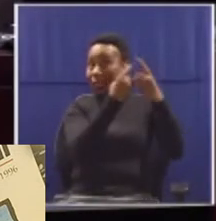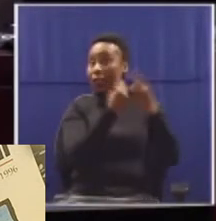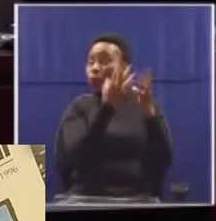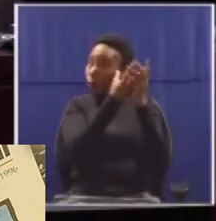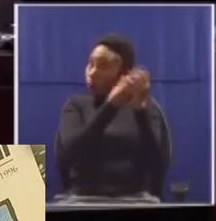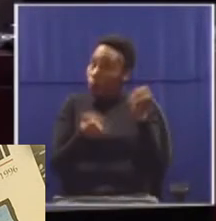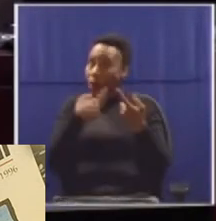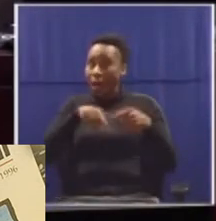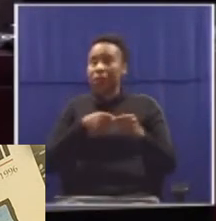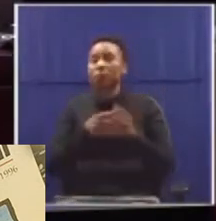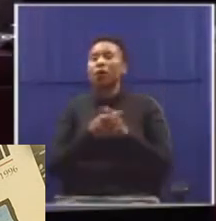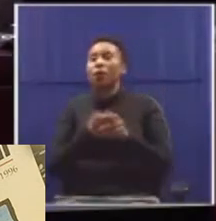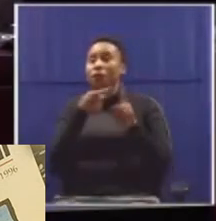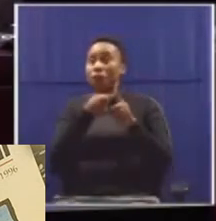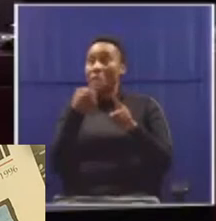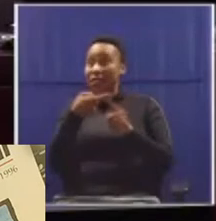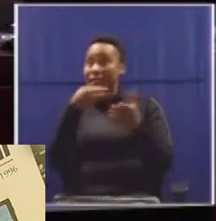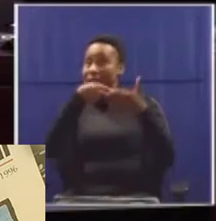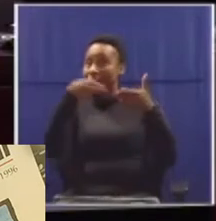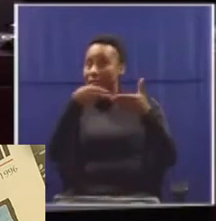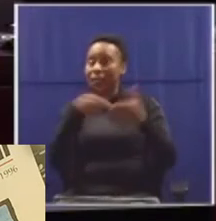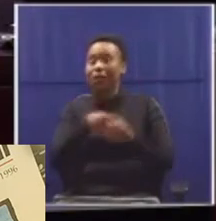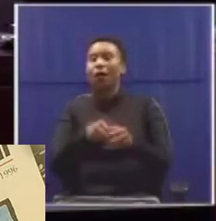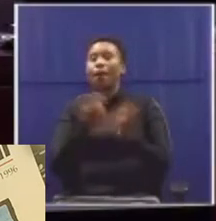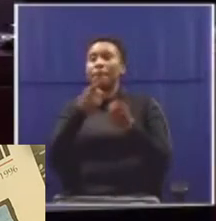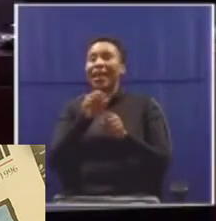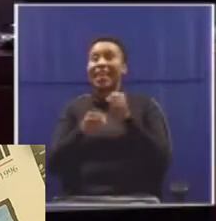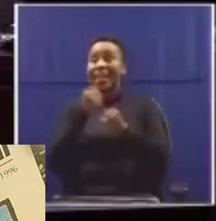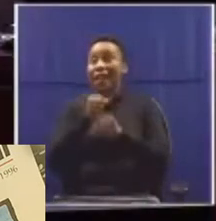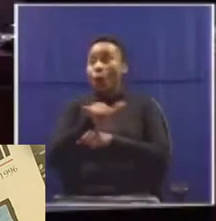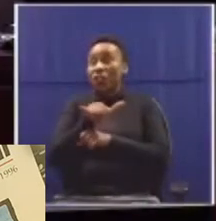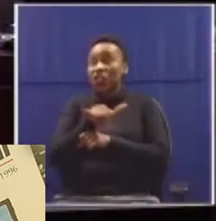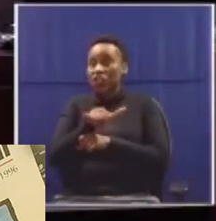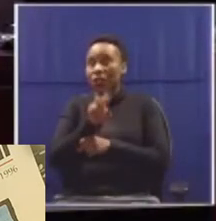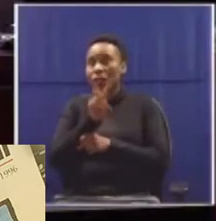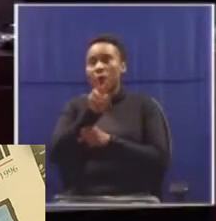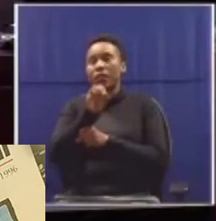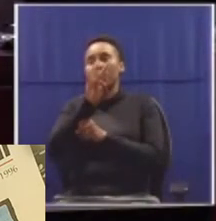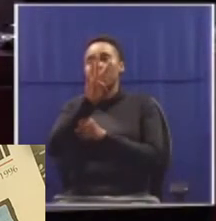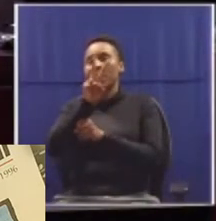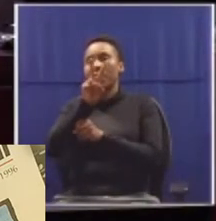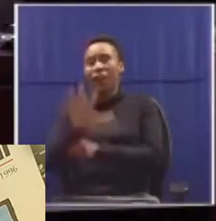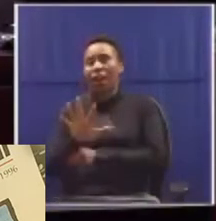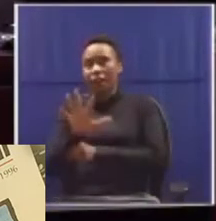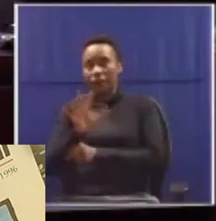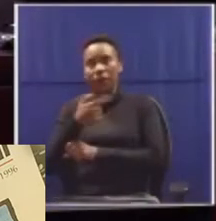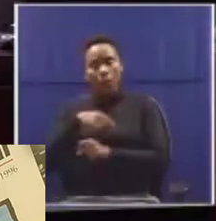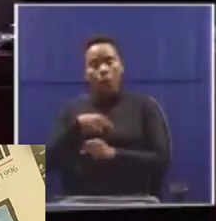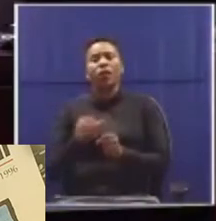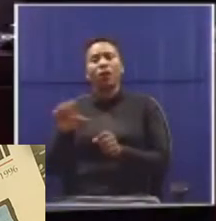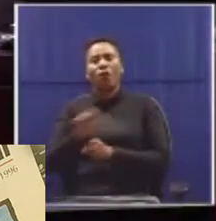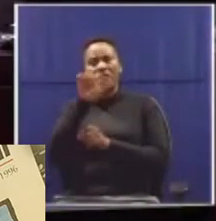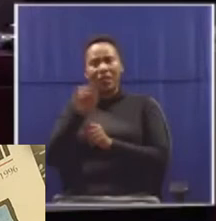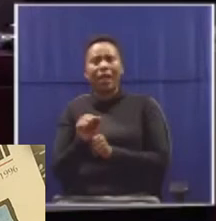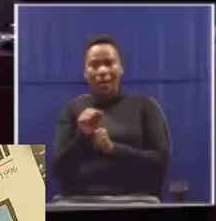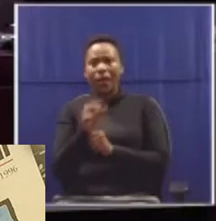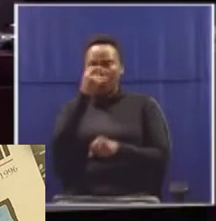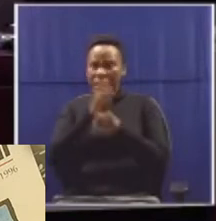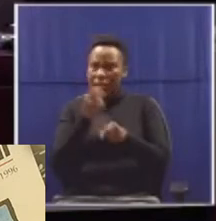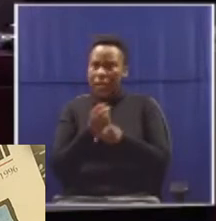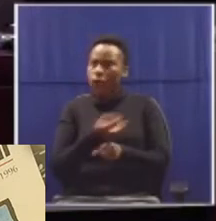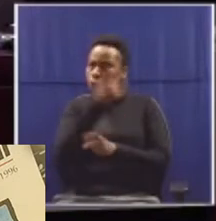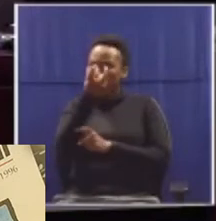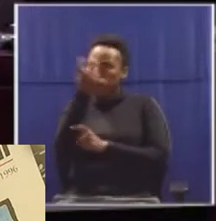2025. but while it threads that needle restoring South Africa as a desirable destination for